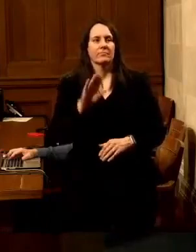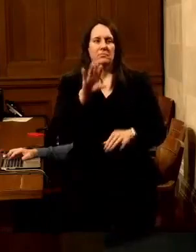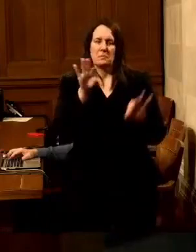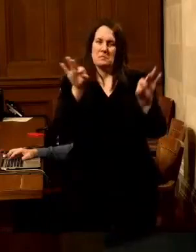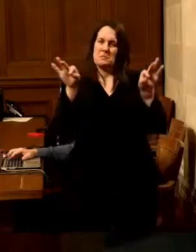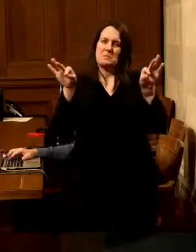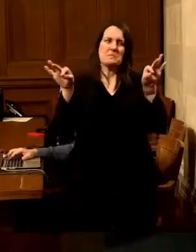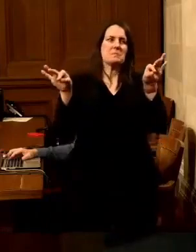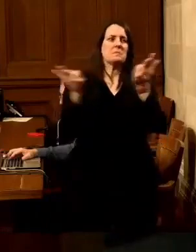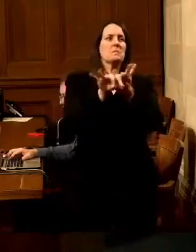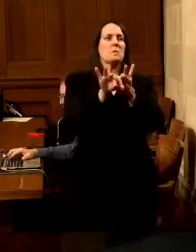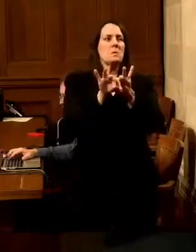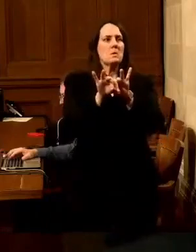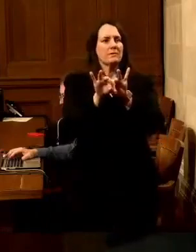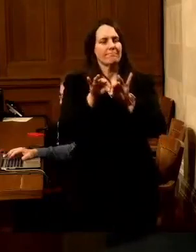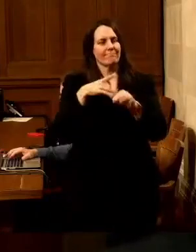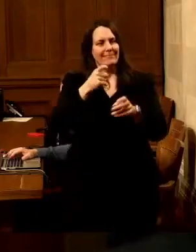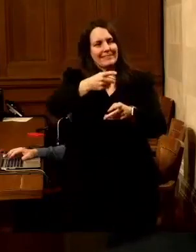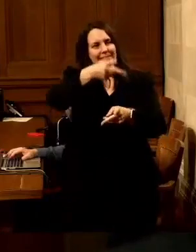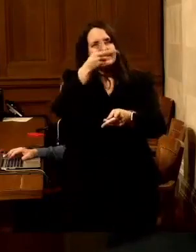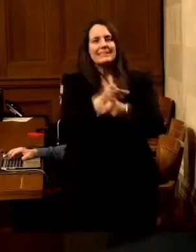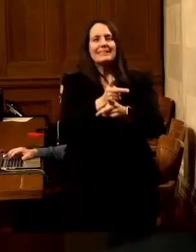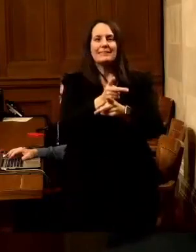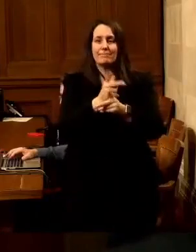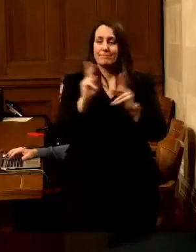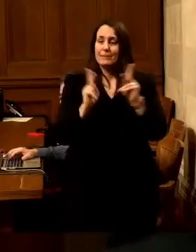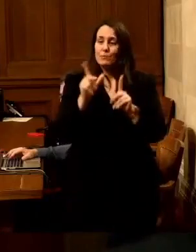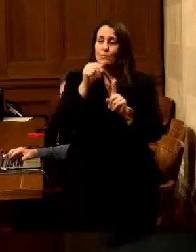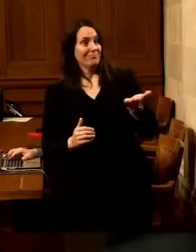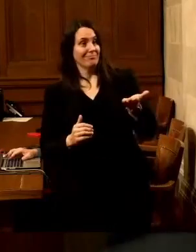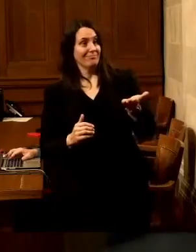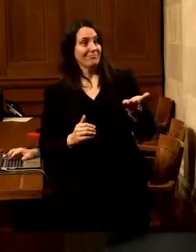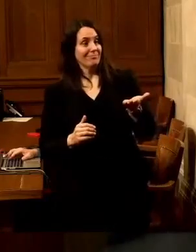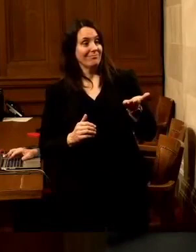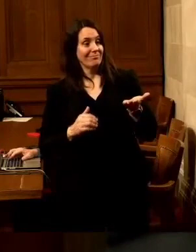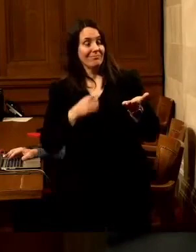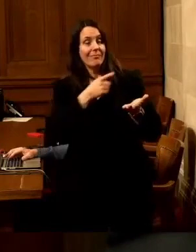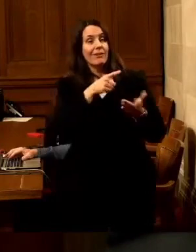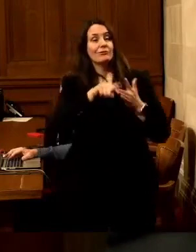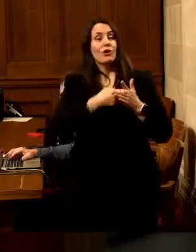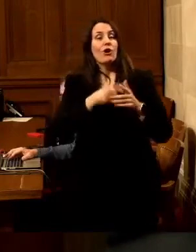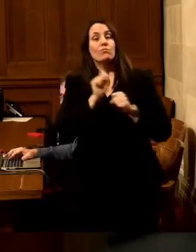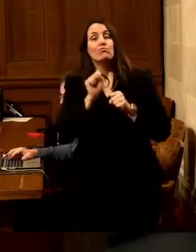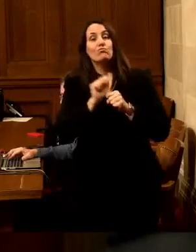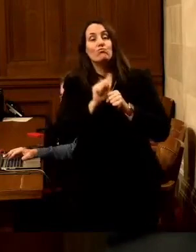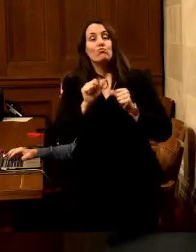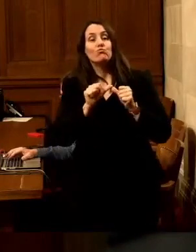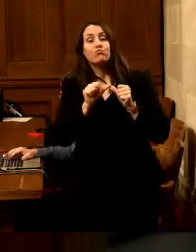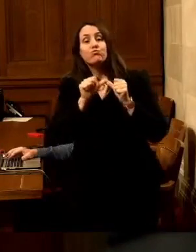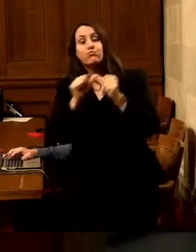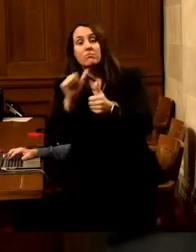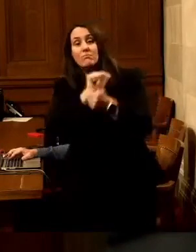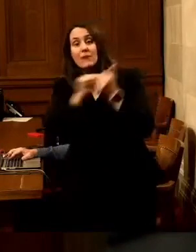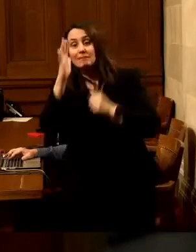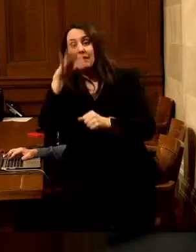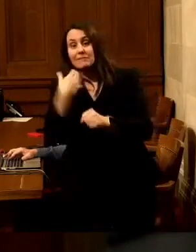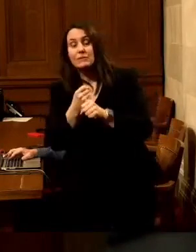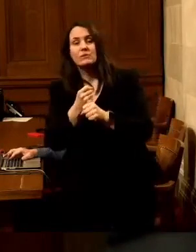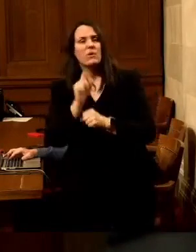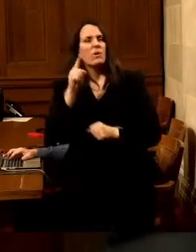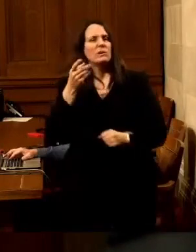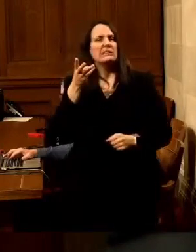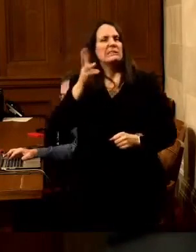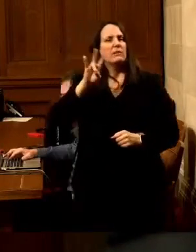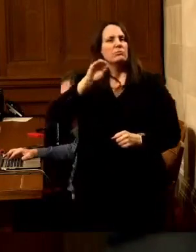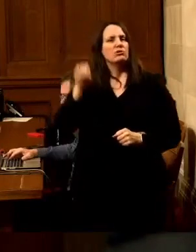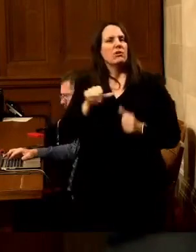retain talented educators who work every day to do what's best for our kids. So through the Department of Workforce Development, our administration